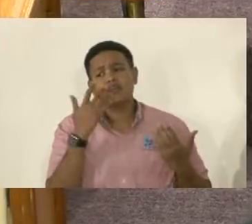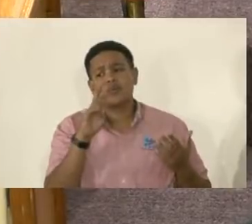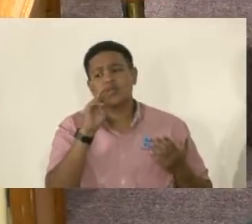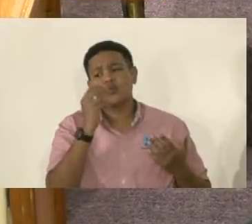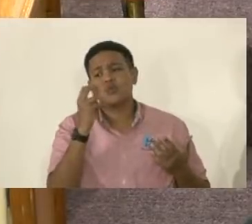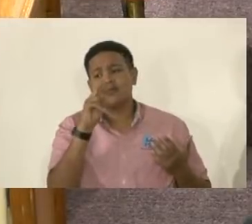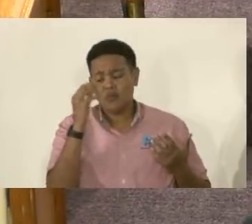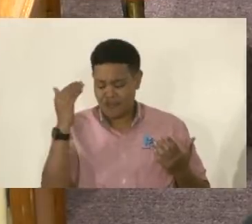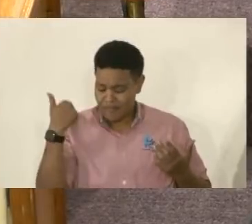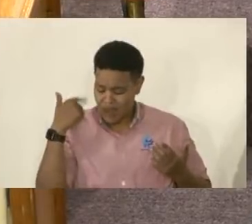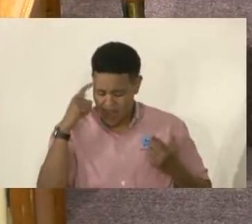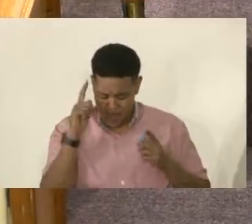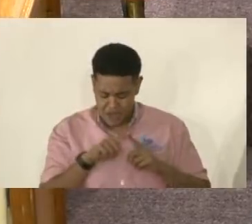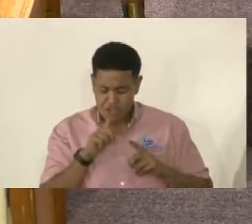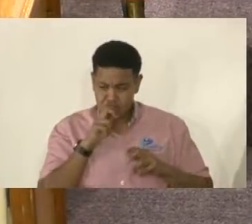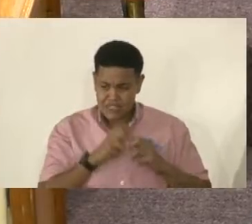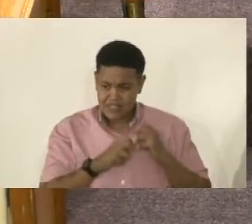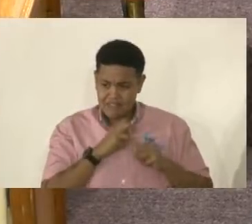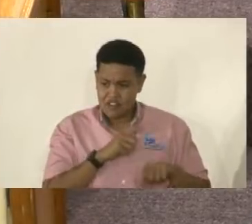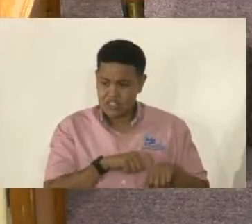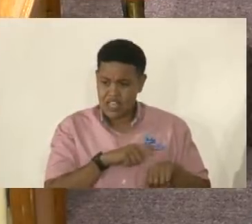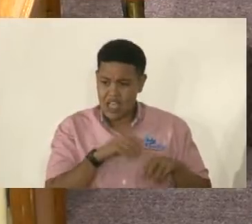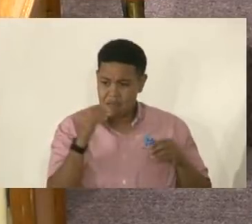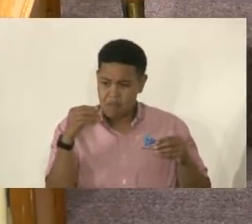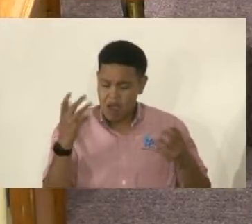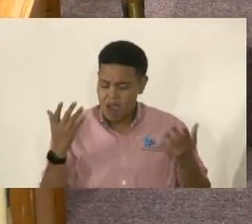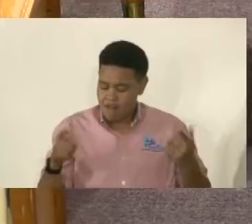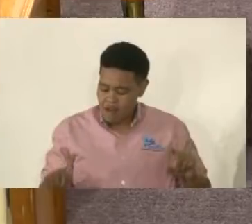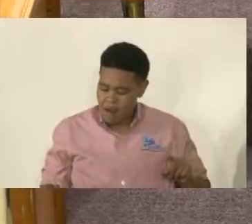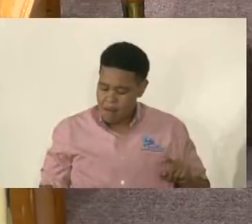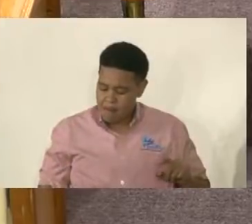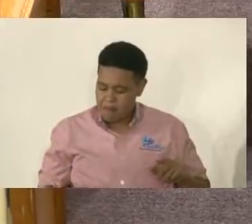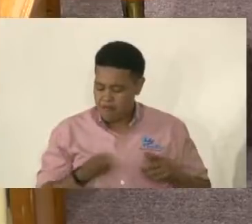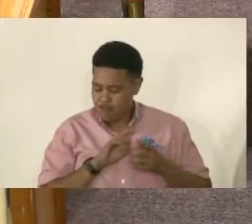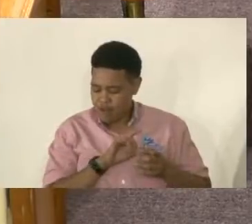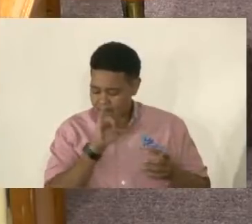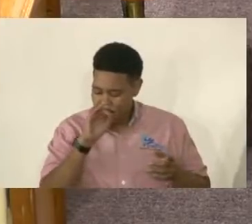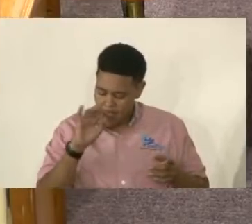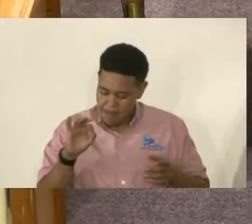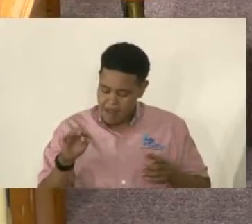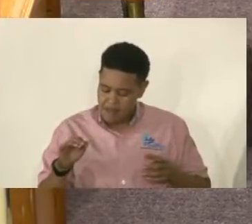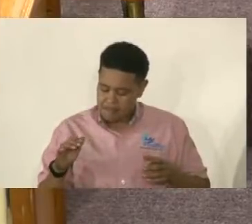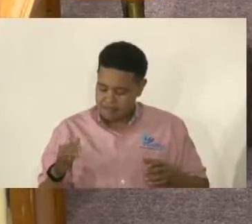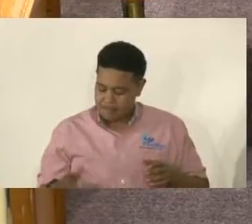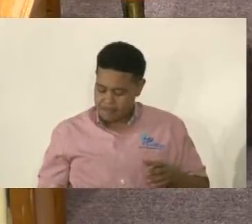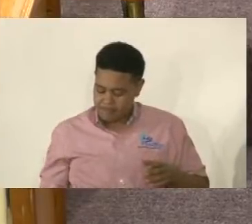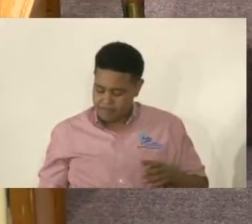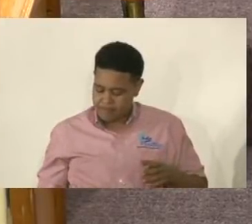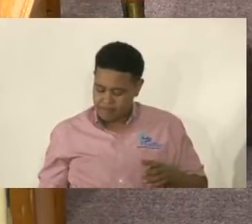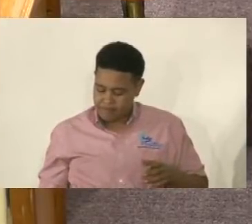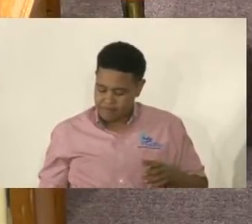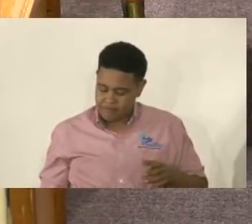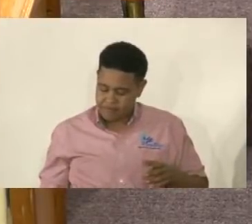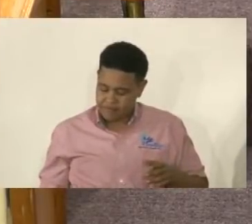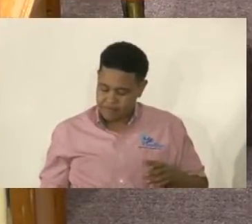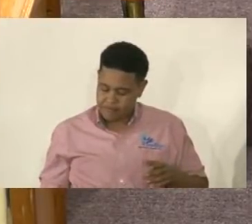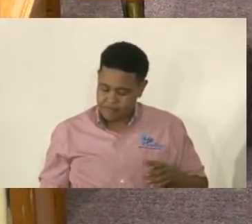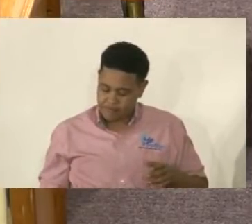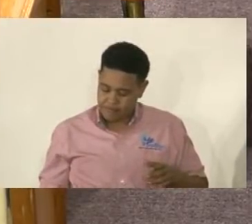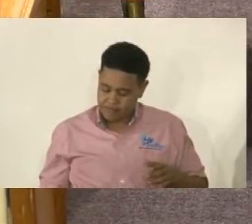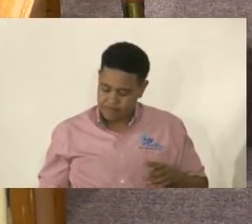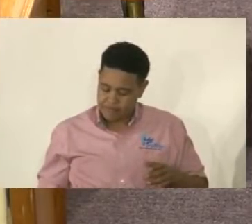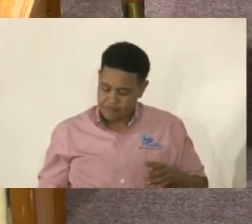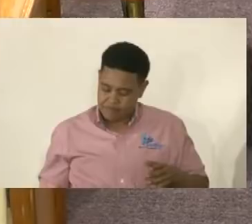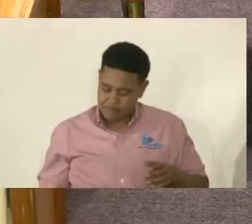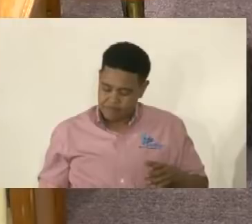no doubt a difficult period by way of the IMF restrictions that we would have had. But as a percentage of your